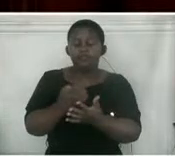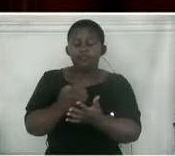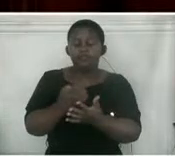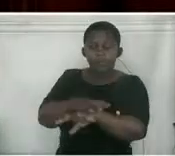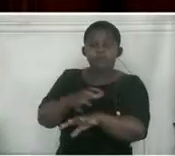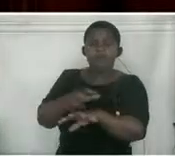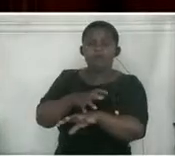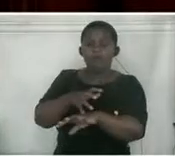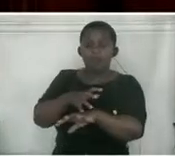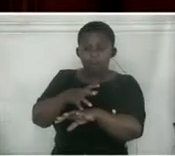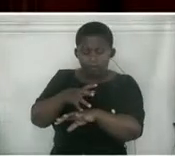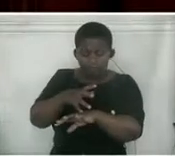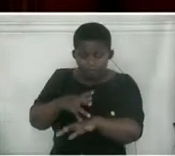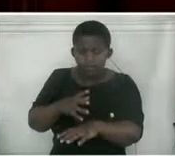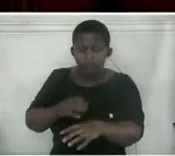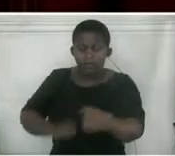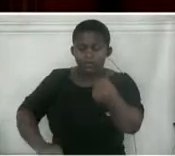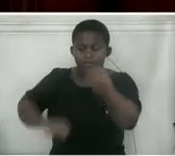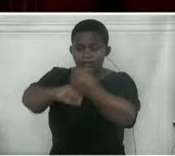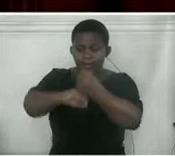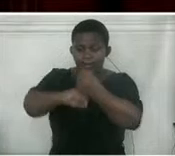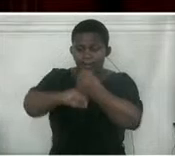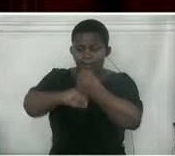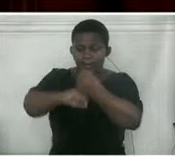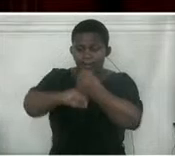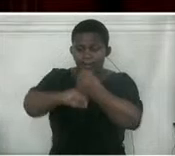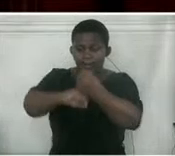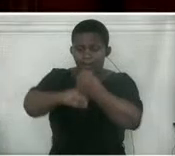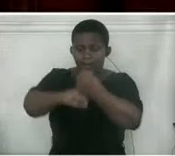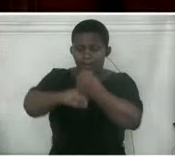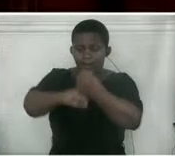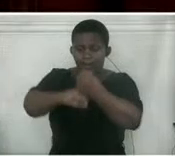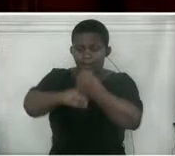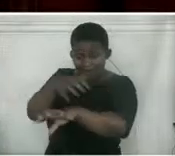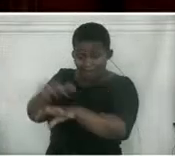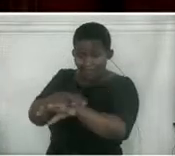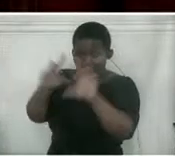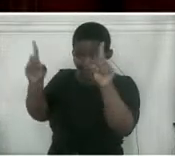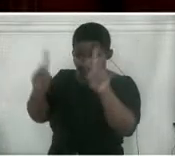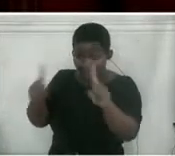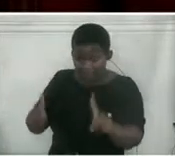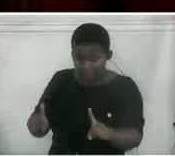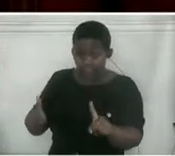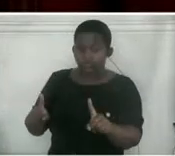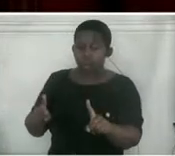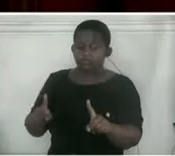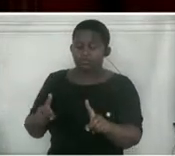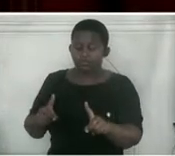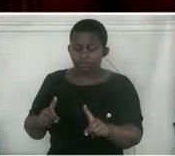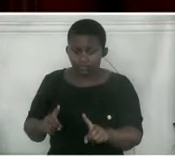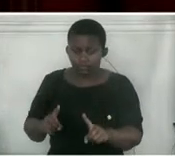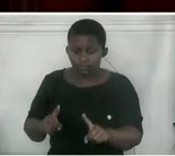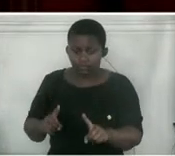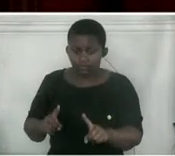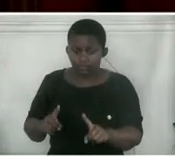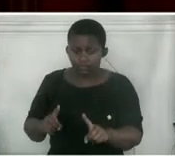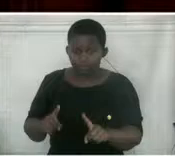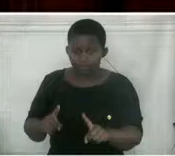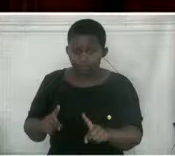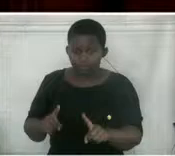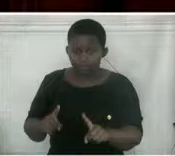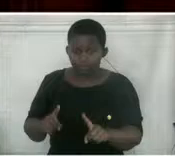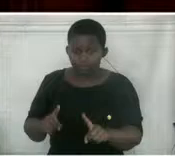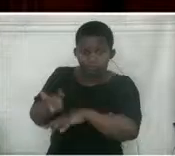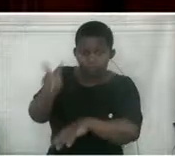dedicated intervention which supports small-scale farmers, especially subsistence farmers, through provision